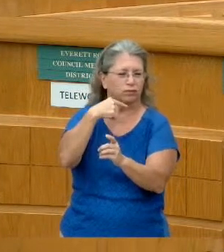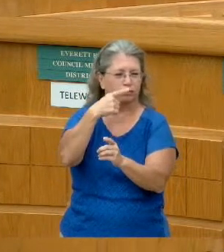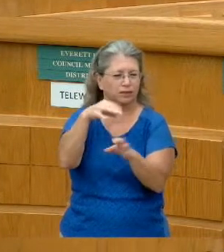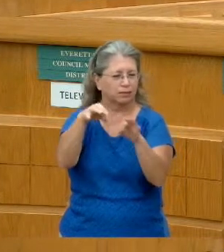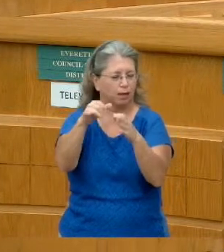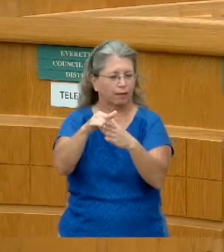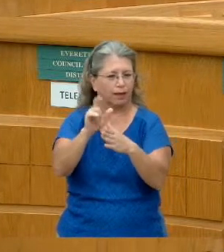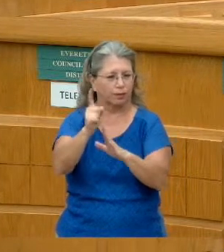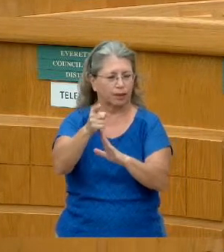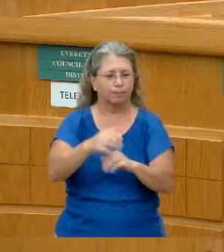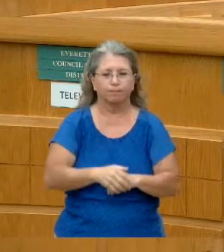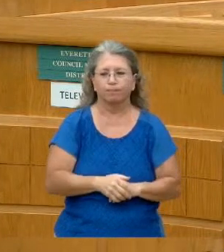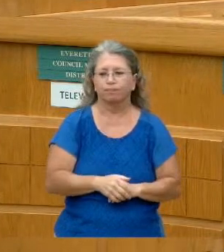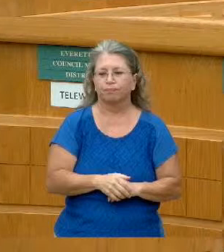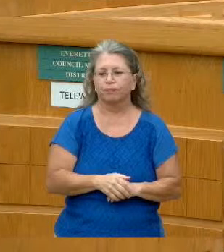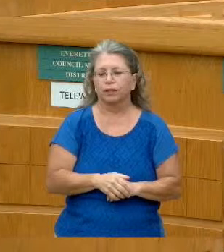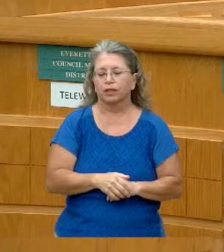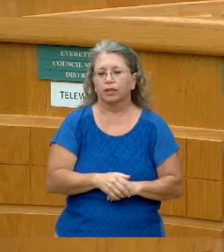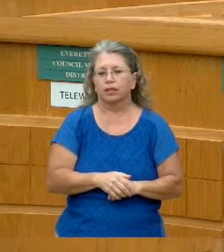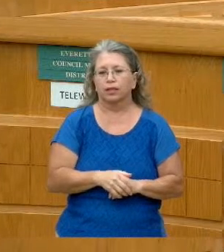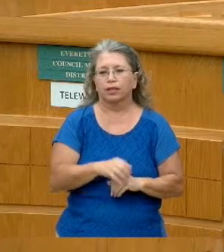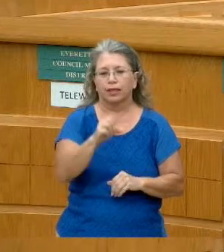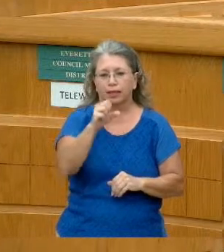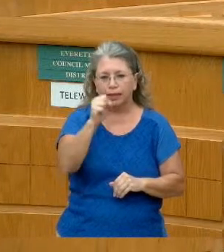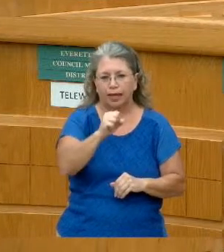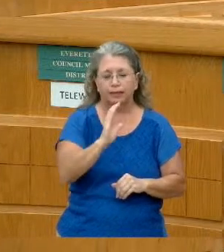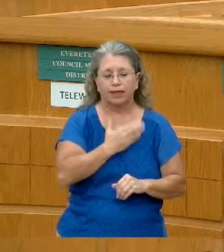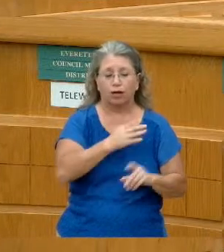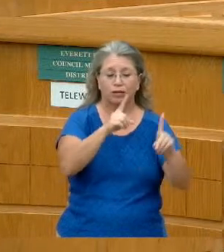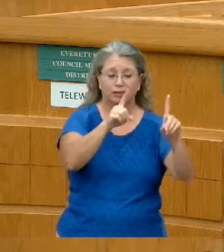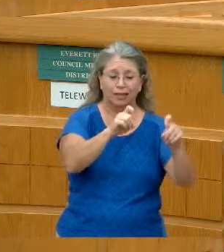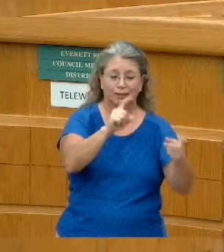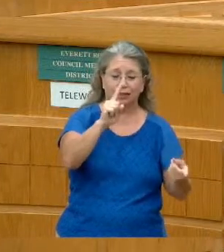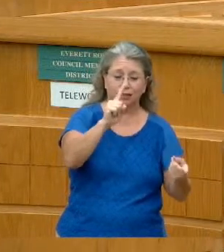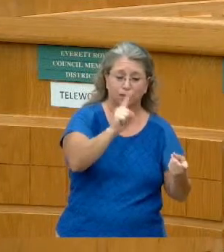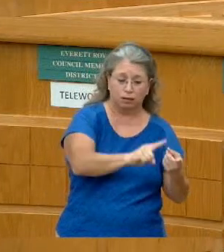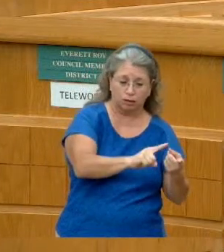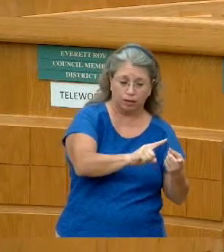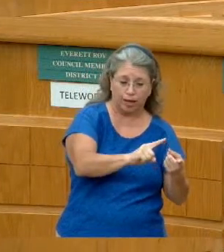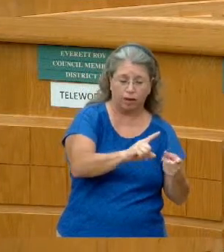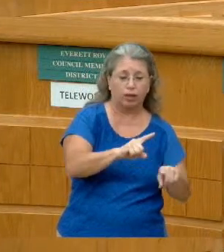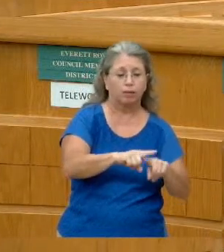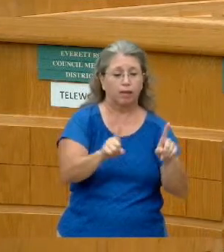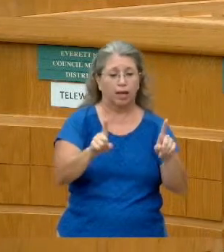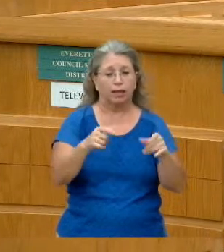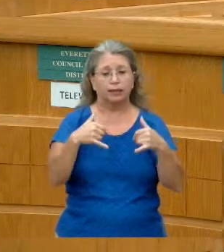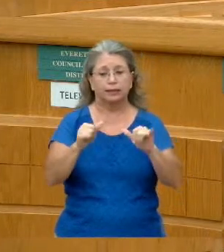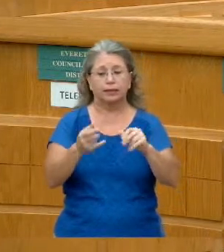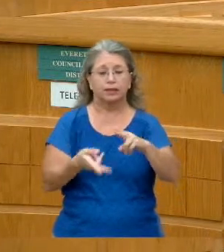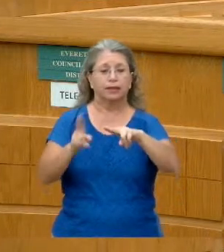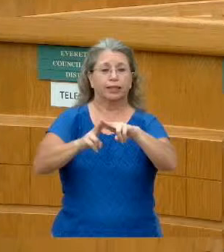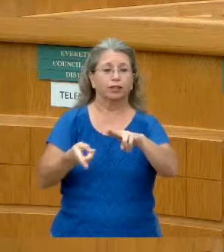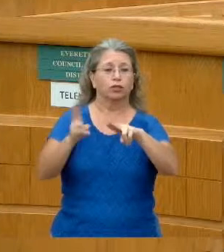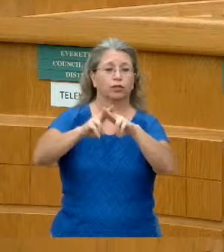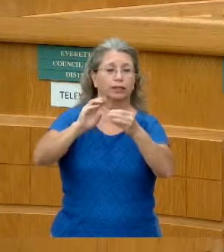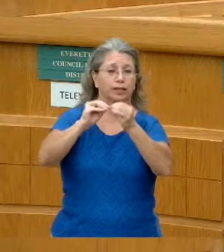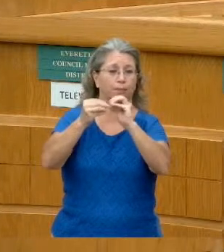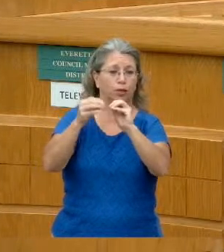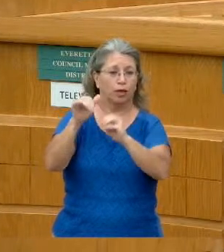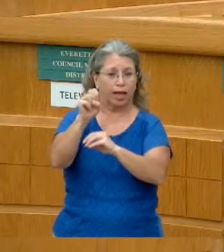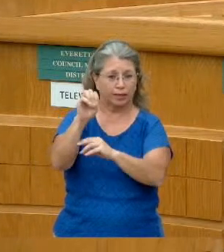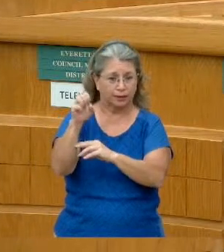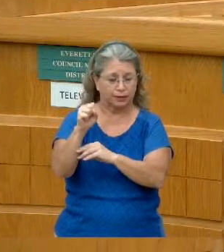testing's at a low point, you can see the number of cases still continue to increase. And so for today, we're